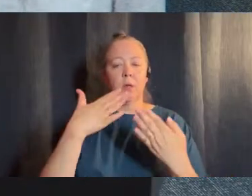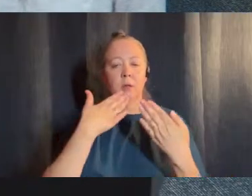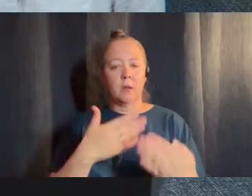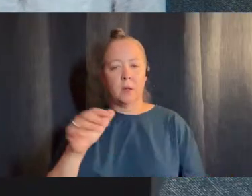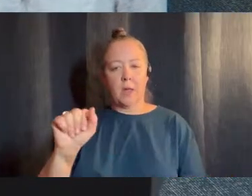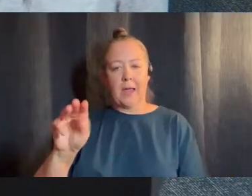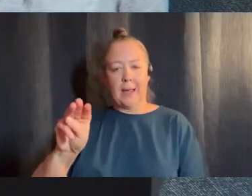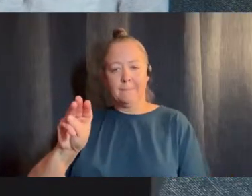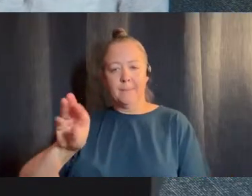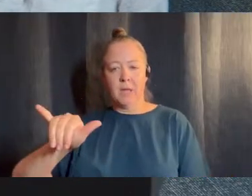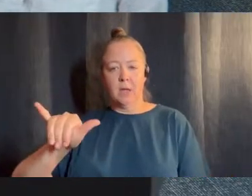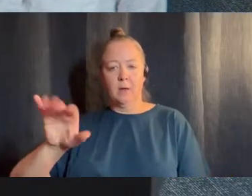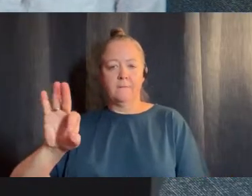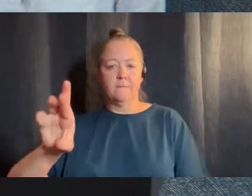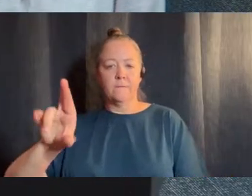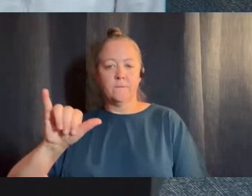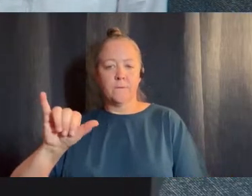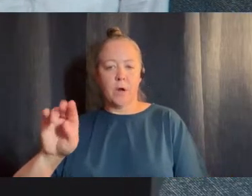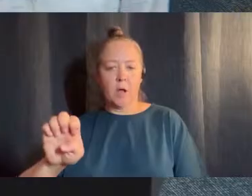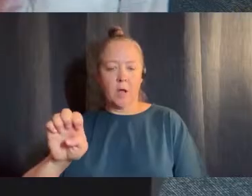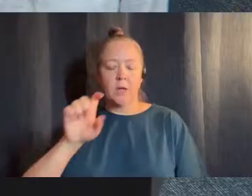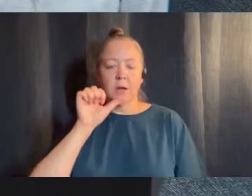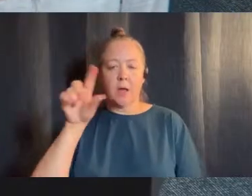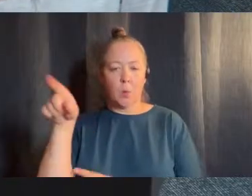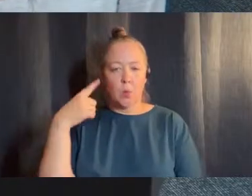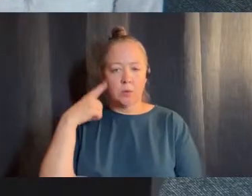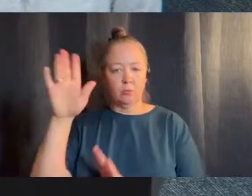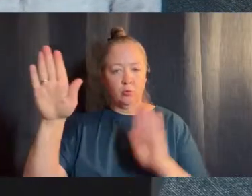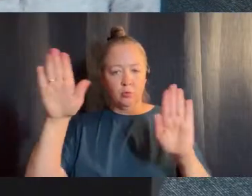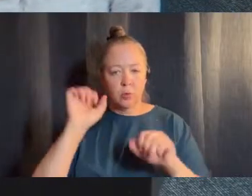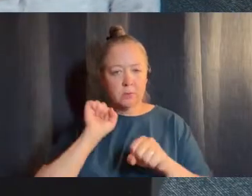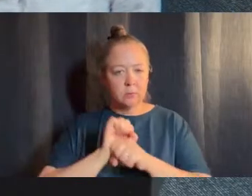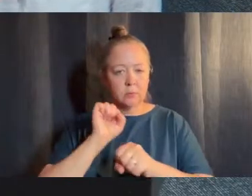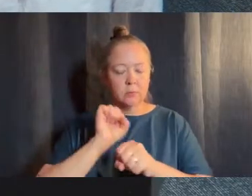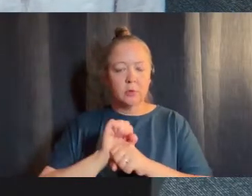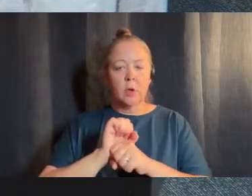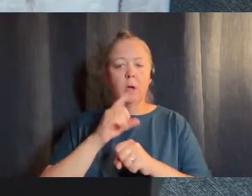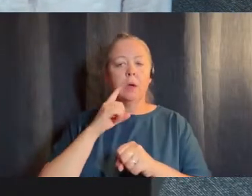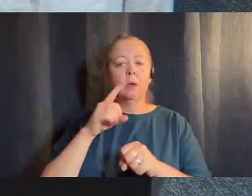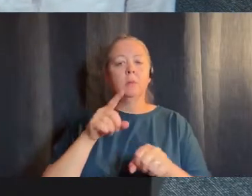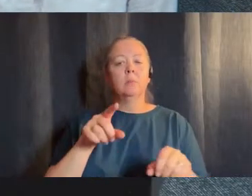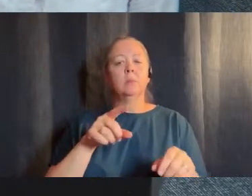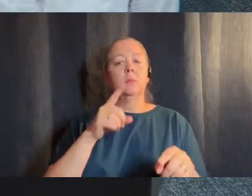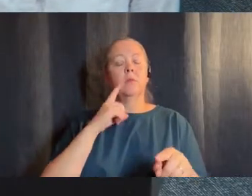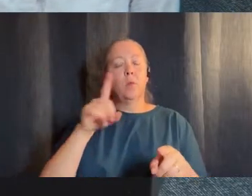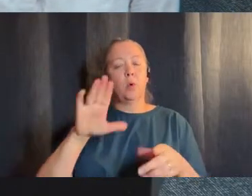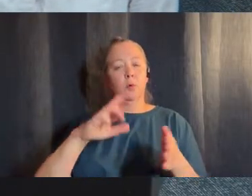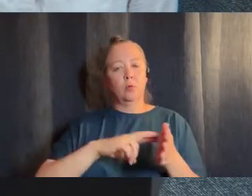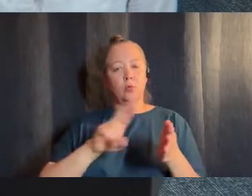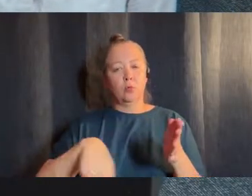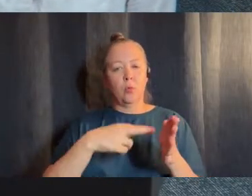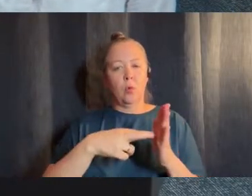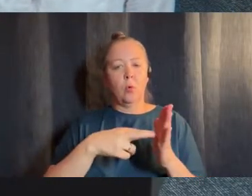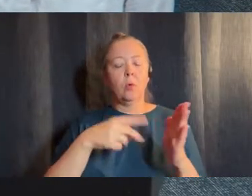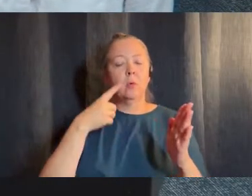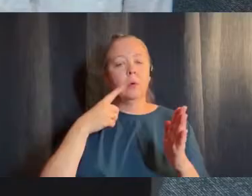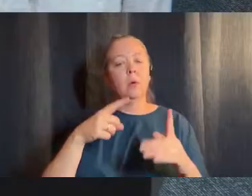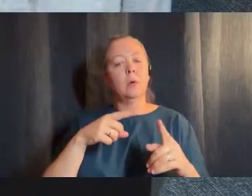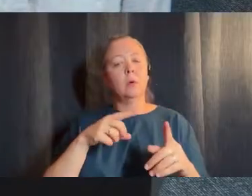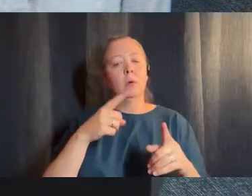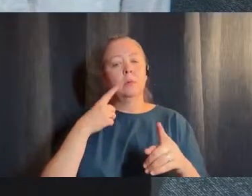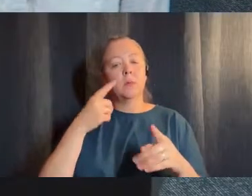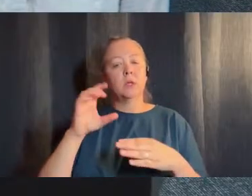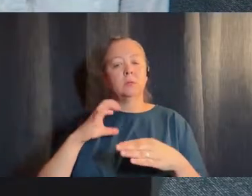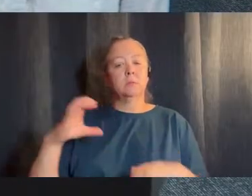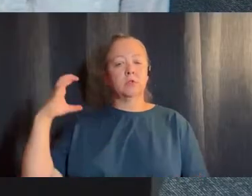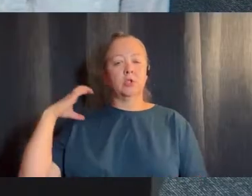the entire county in her role as my chief of staff, but I got to see her tonight actually make the